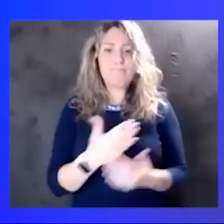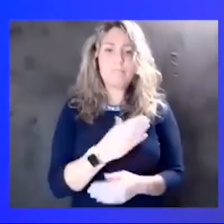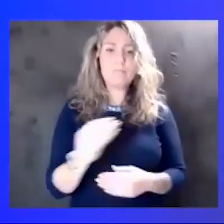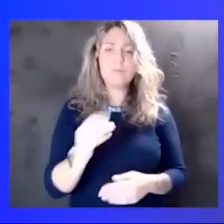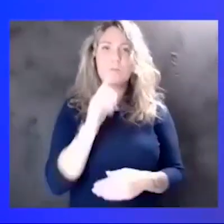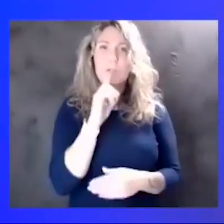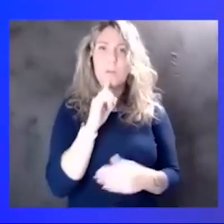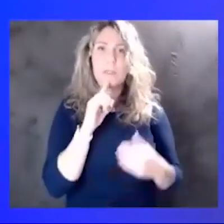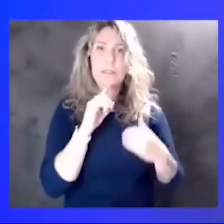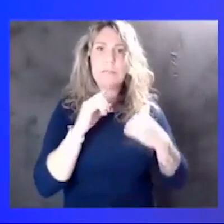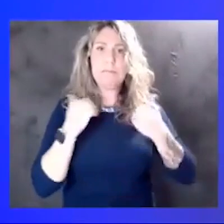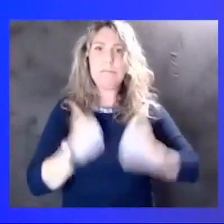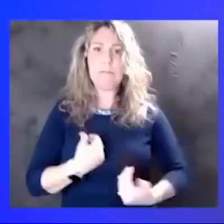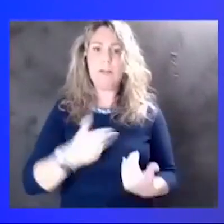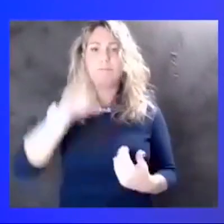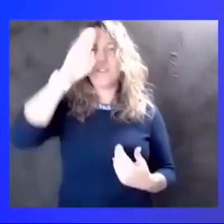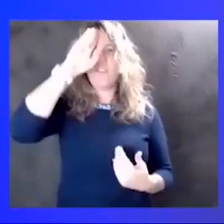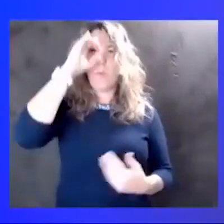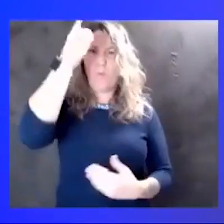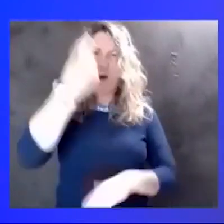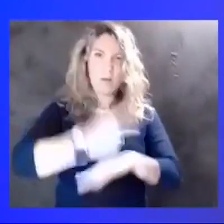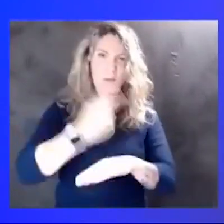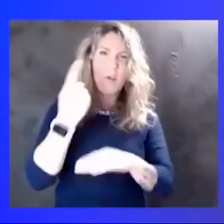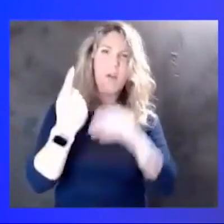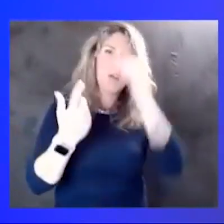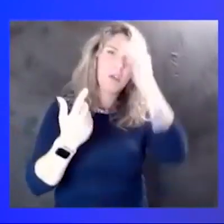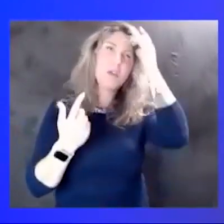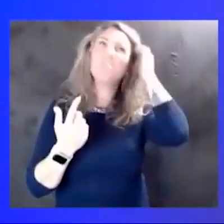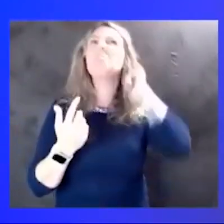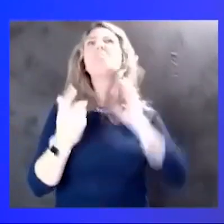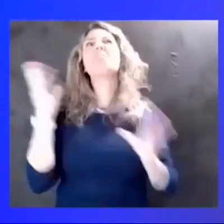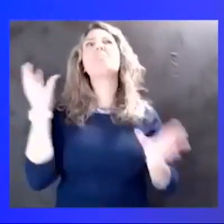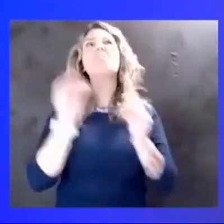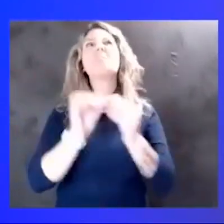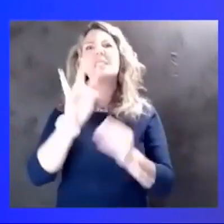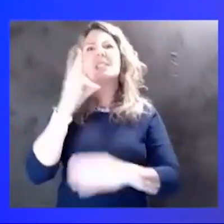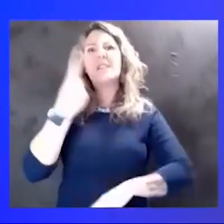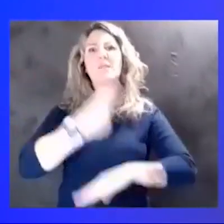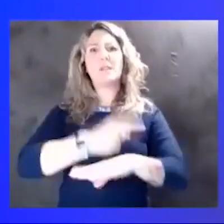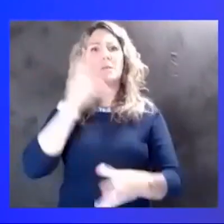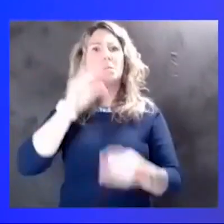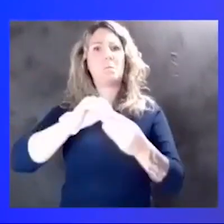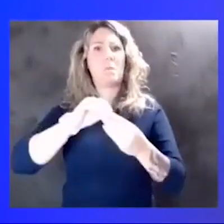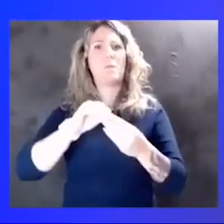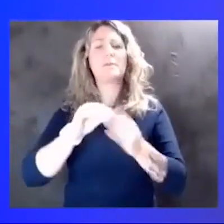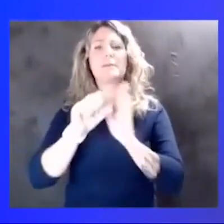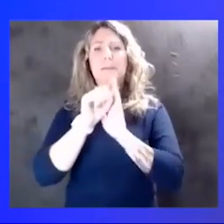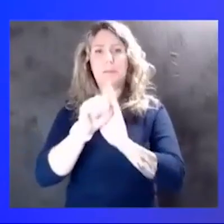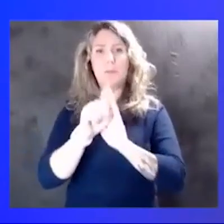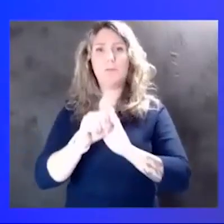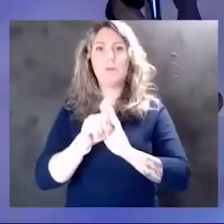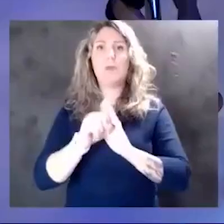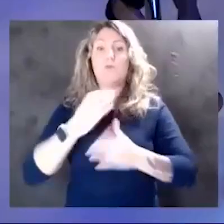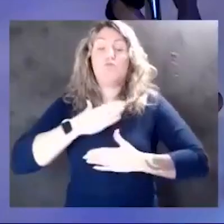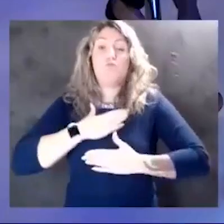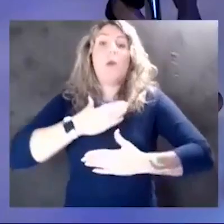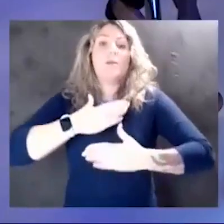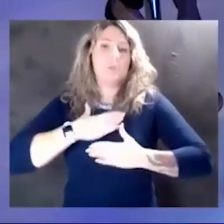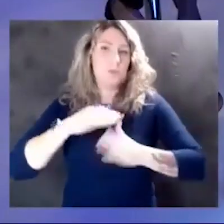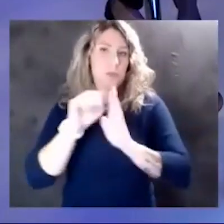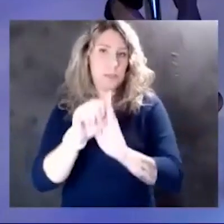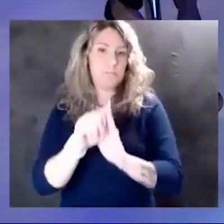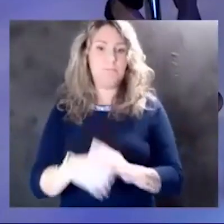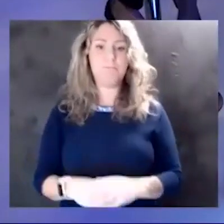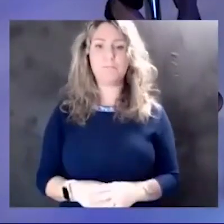fever for a day, but probably 7 days or so of symptoms, respiratory symptoms. Dr. Seitz, I want to ask you